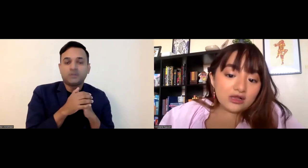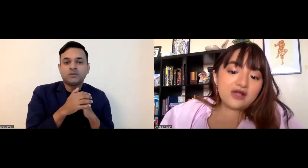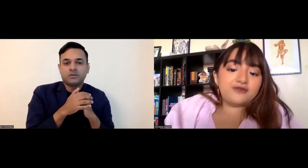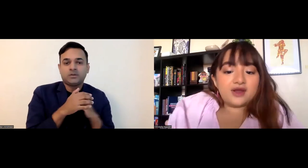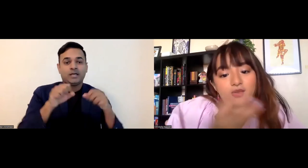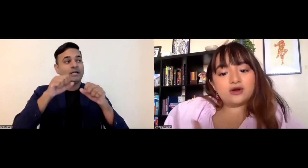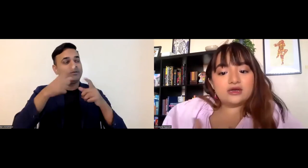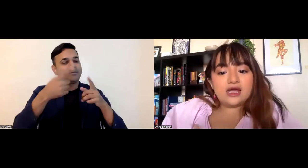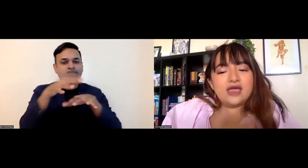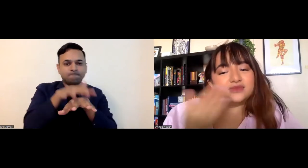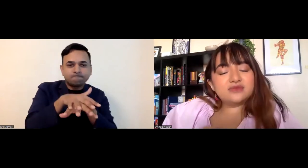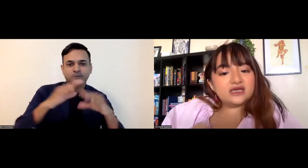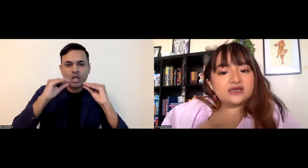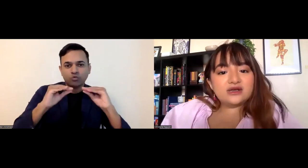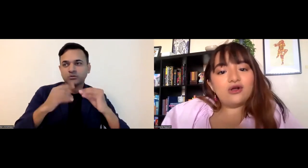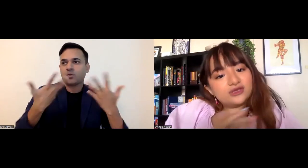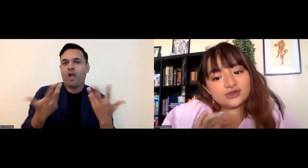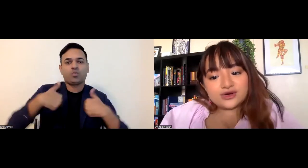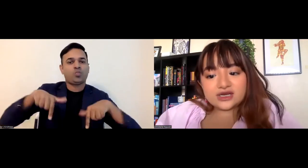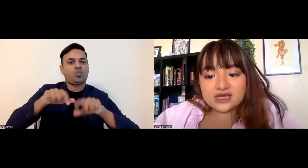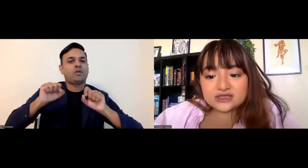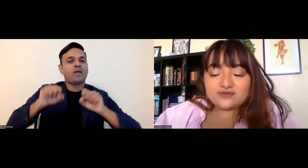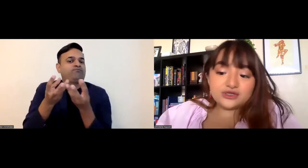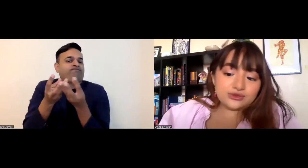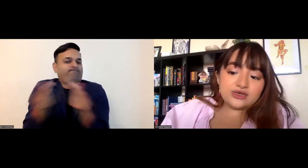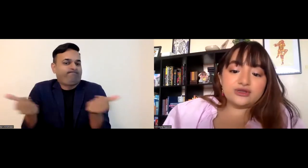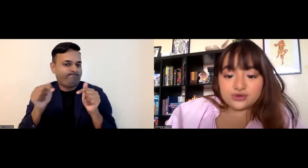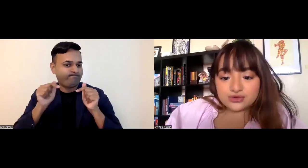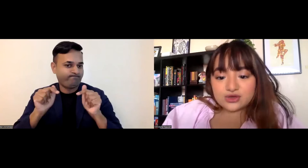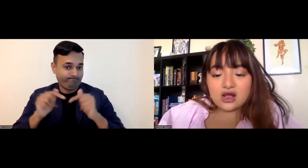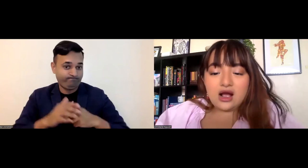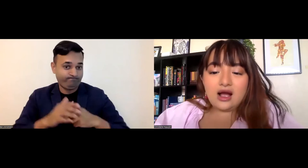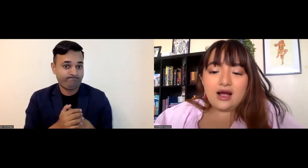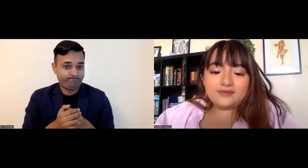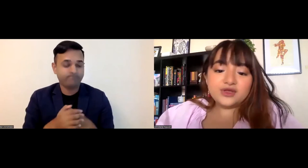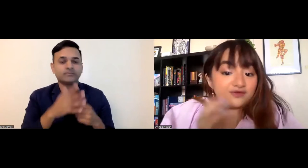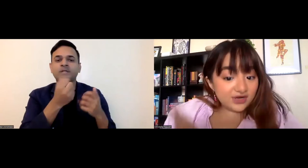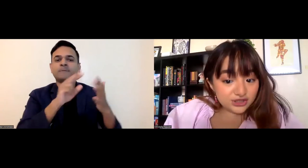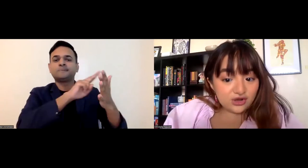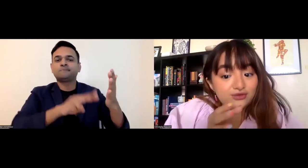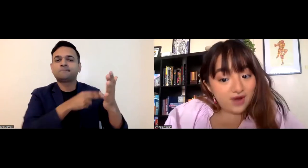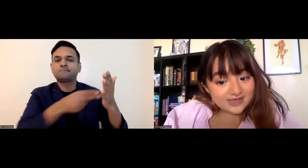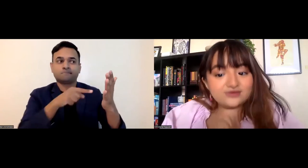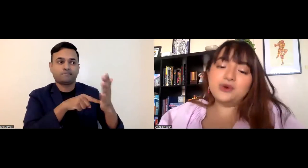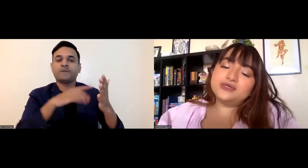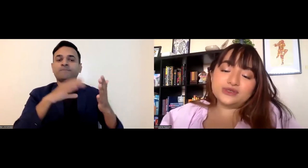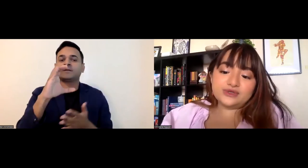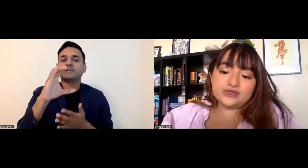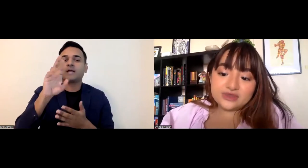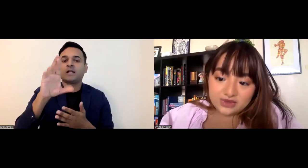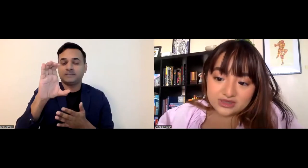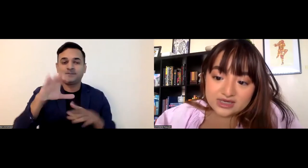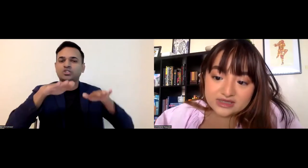All framework aim to meet all these learning needs of children and youth, the Convention on the Rights of Persons